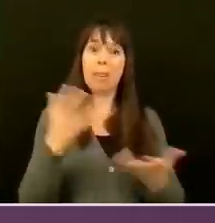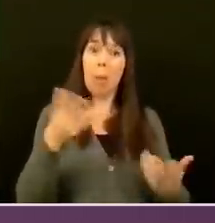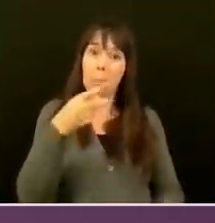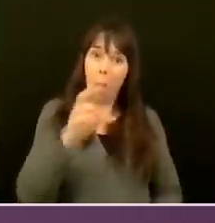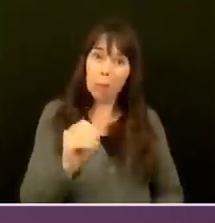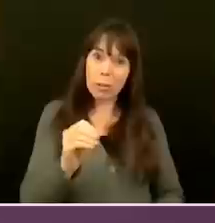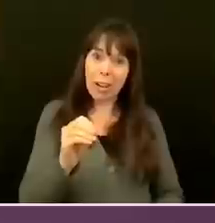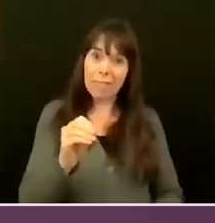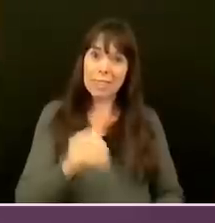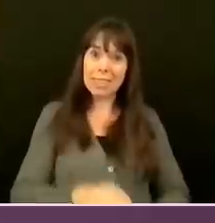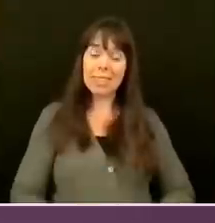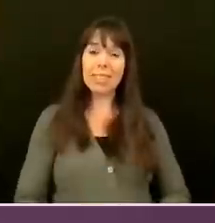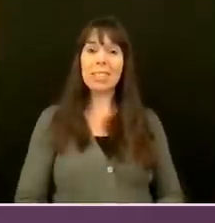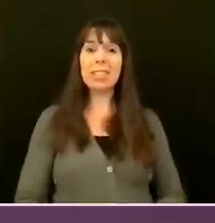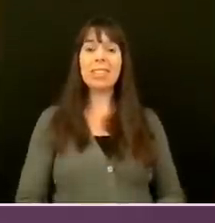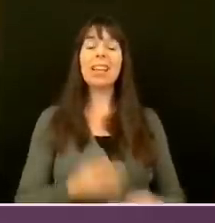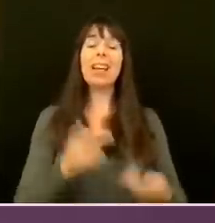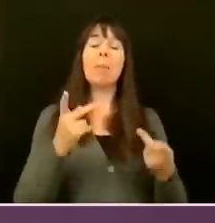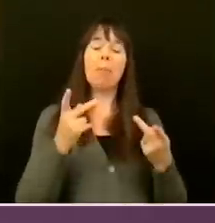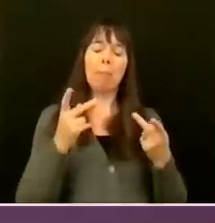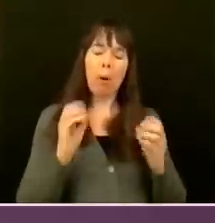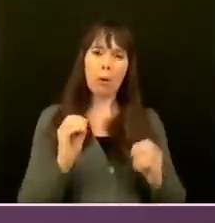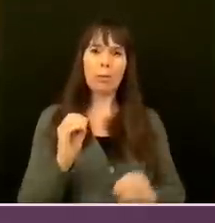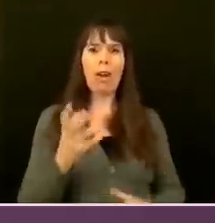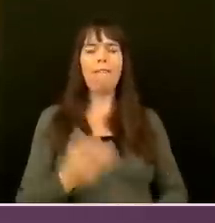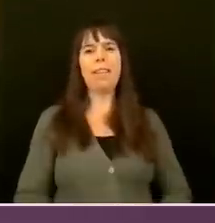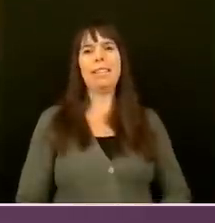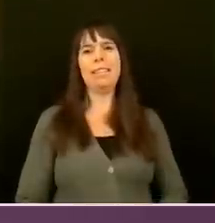office! The post office!